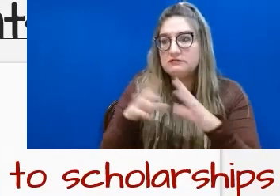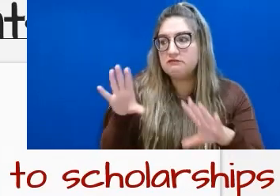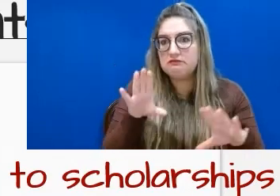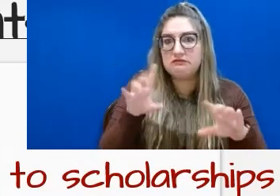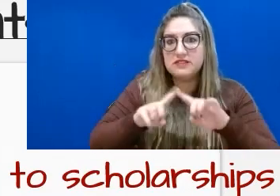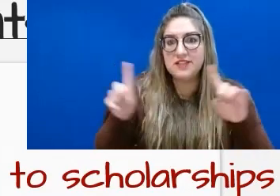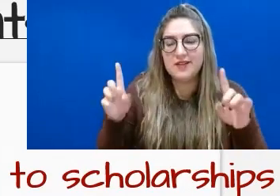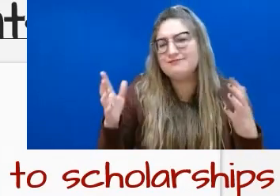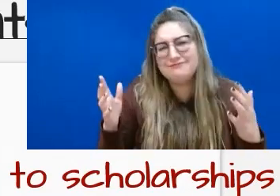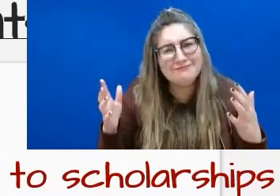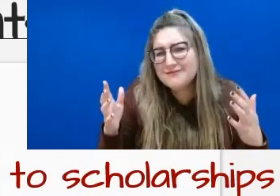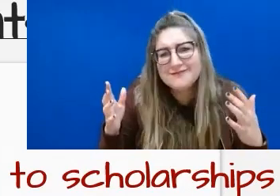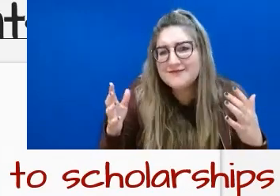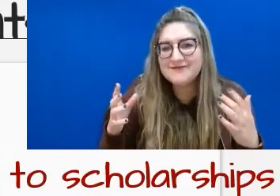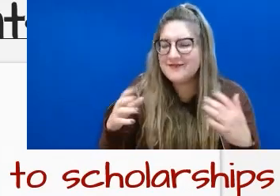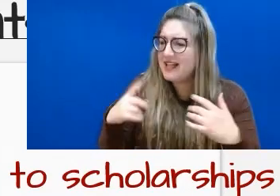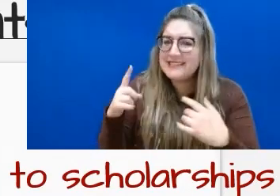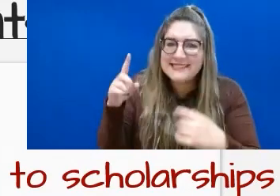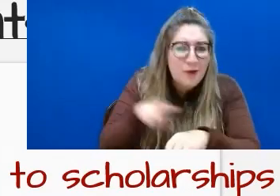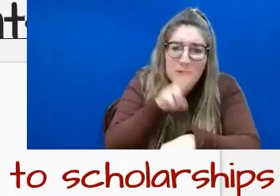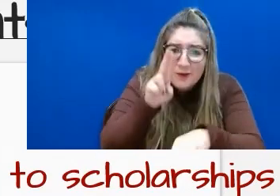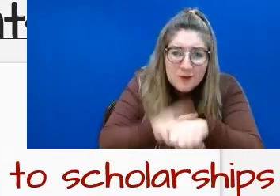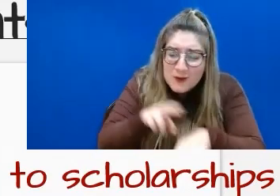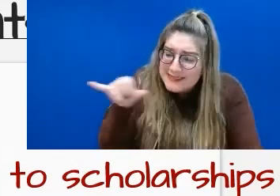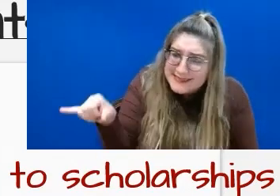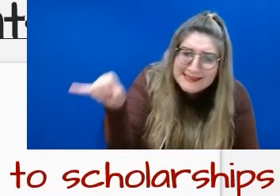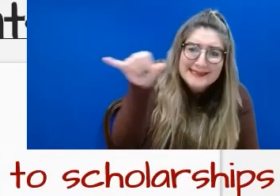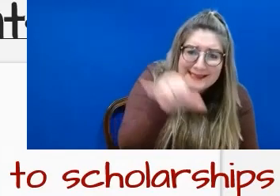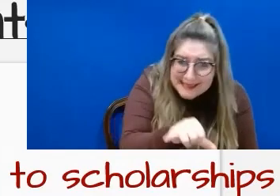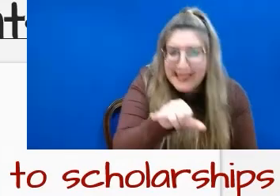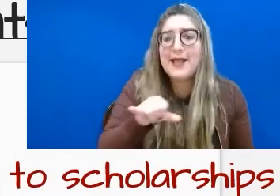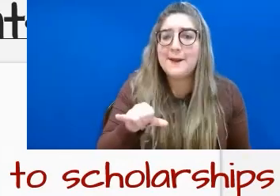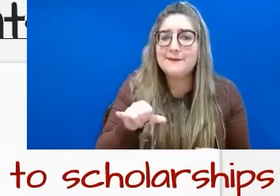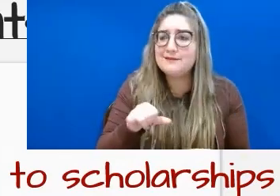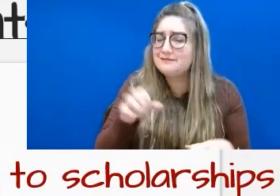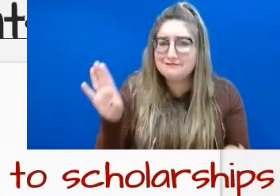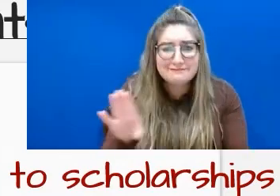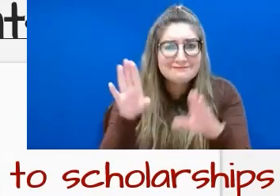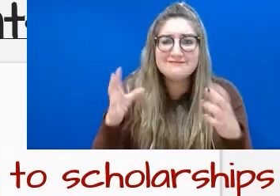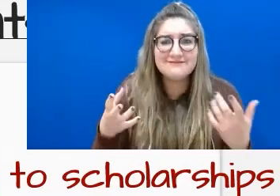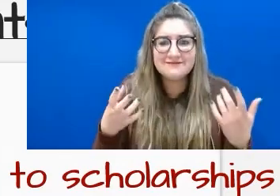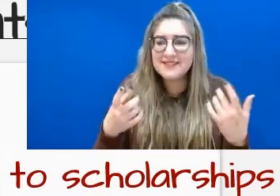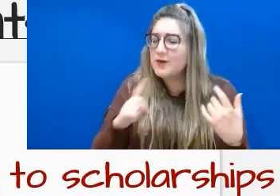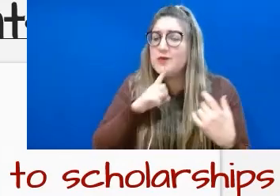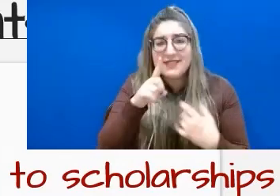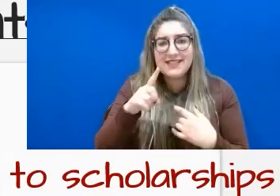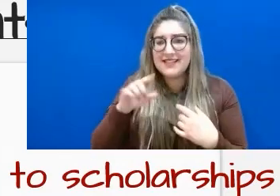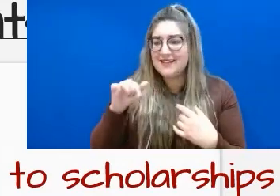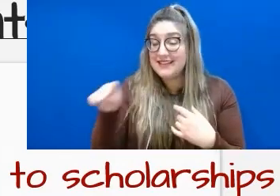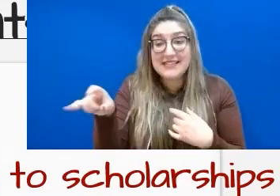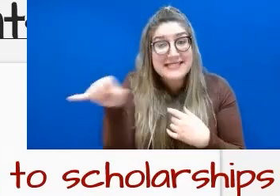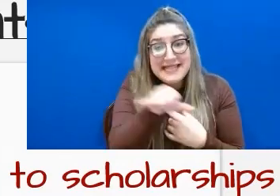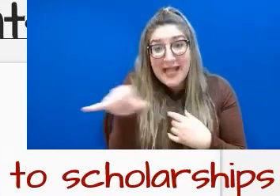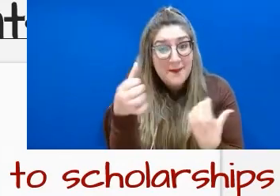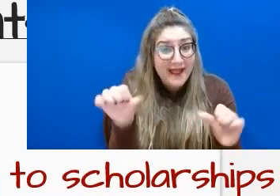easy to call them, oh, okay, he's a dreamer, oh, he's an undocumented student. Just call him a regular student, like anyone else that you